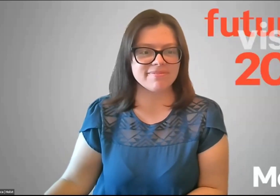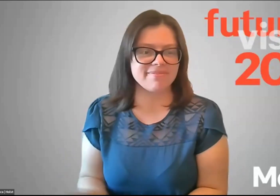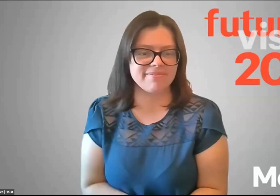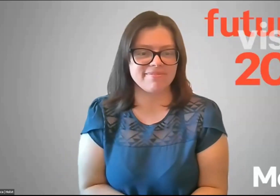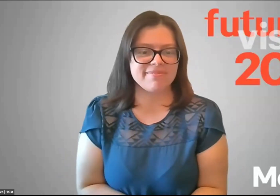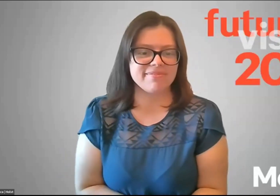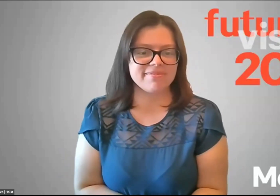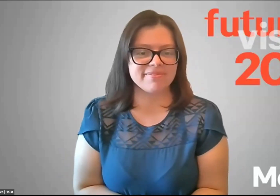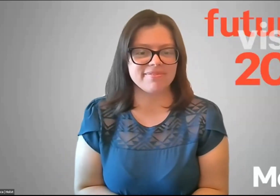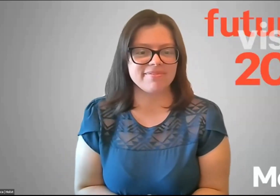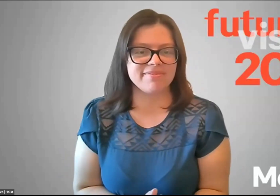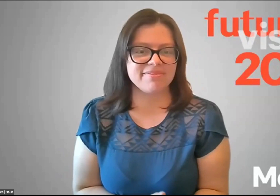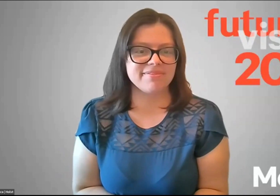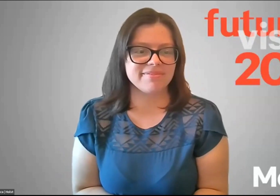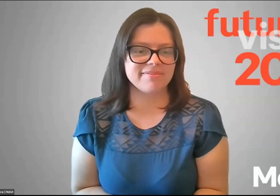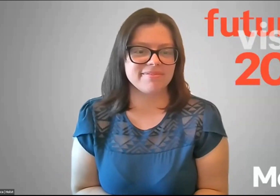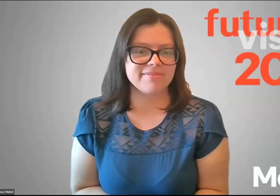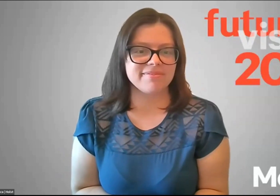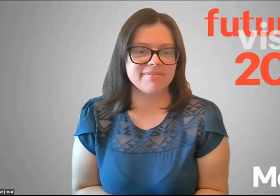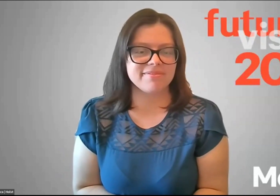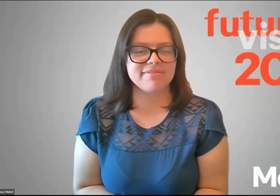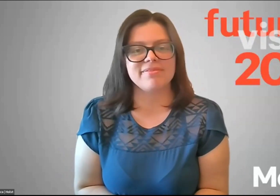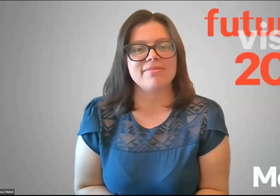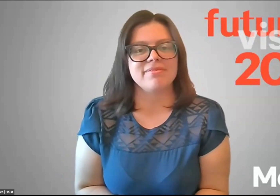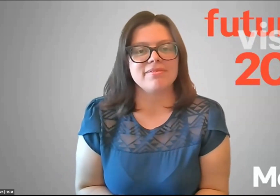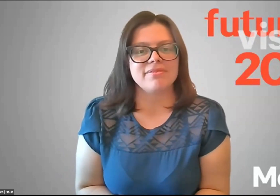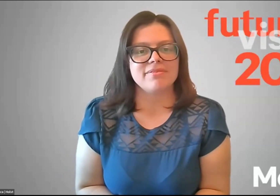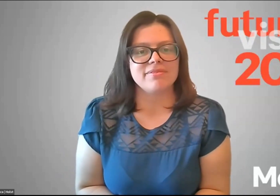Yeah. So actually,